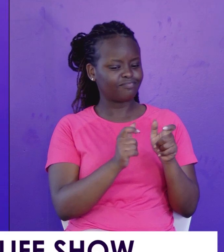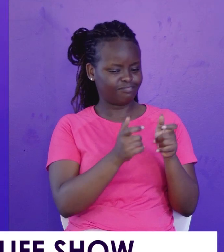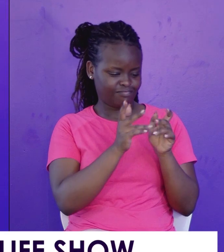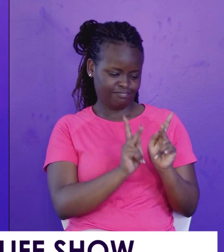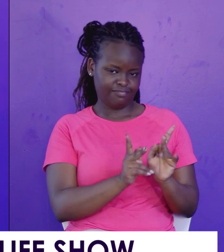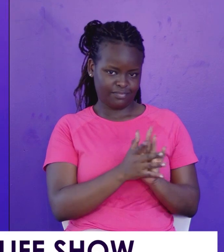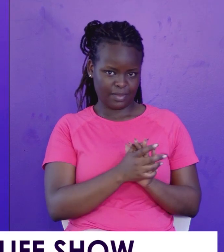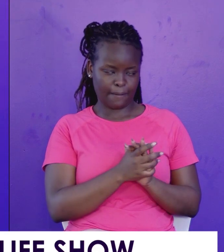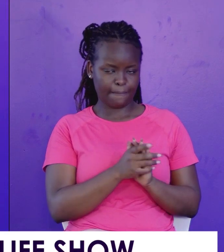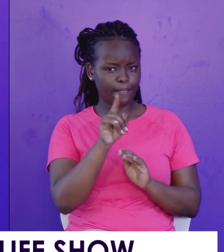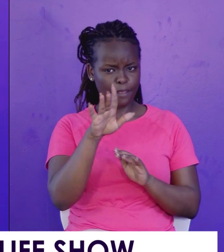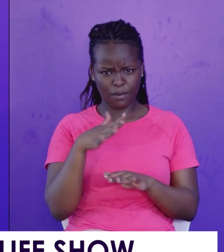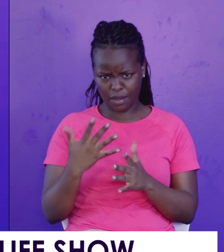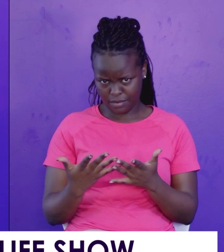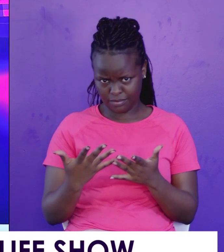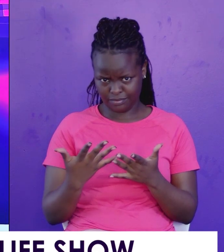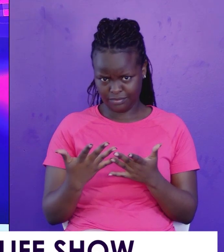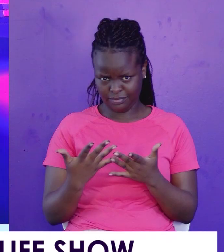great. I can cover you now.